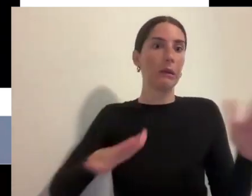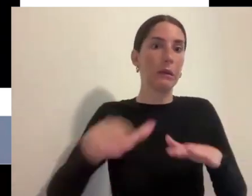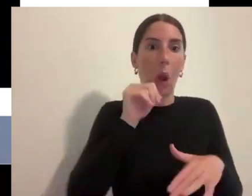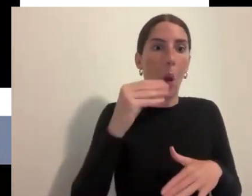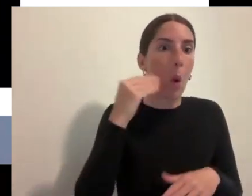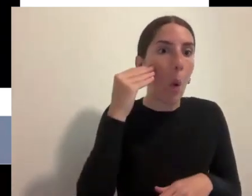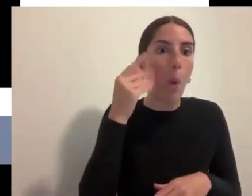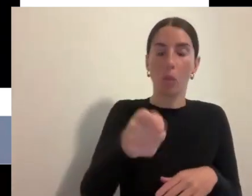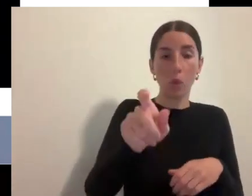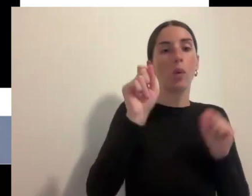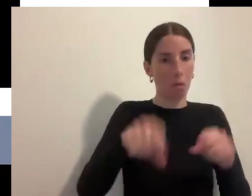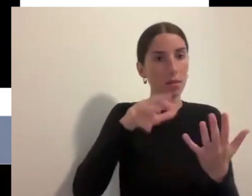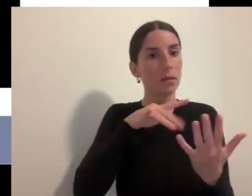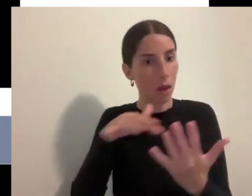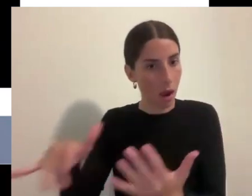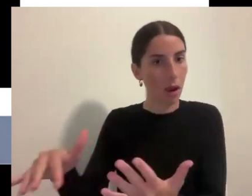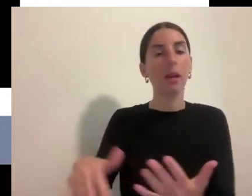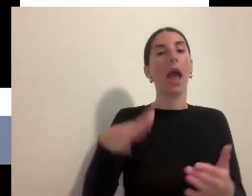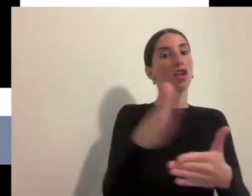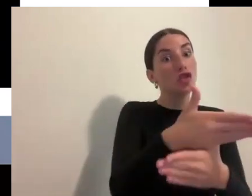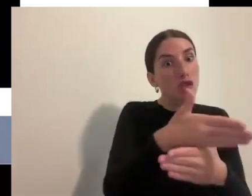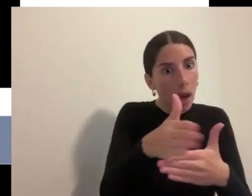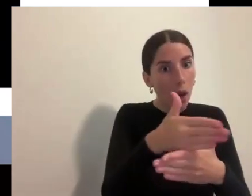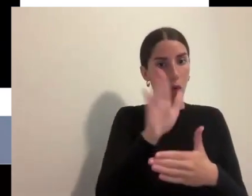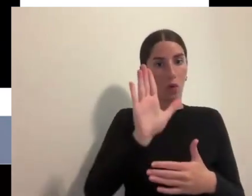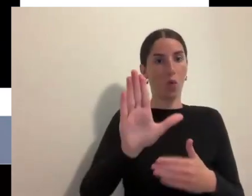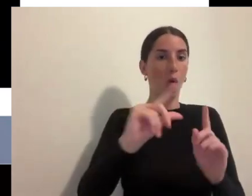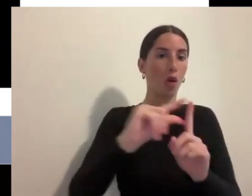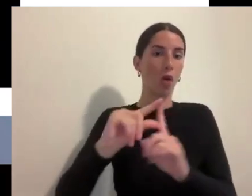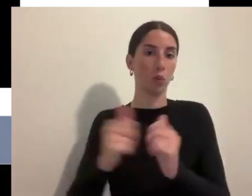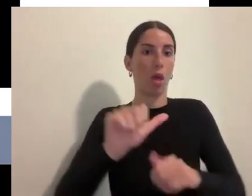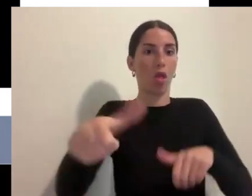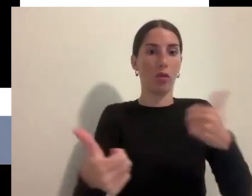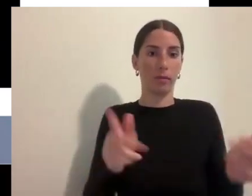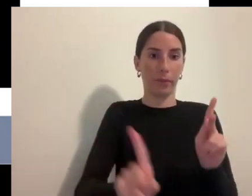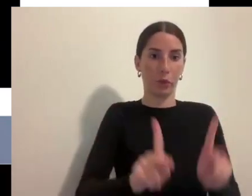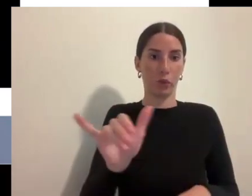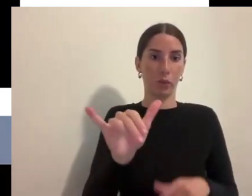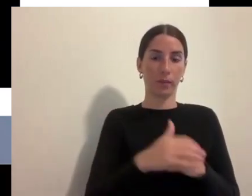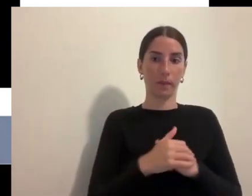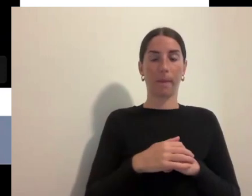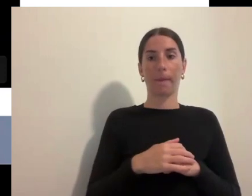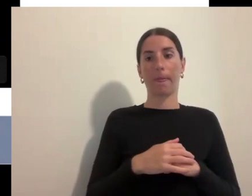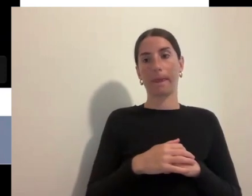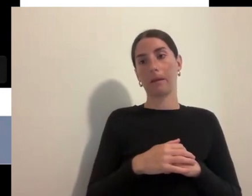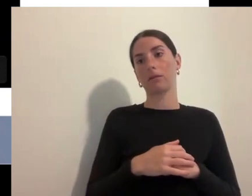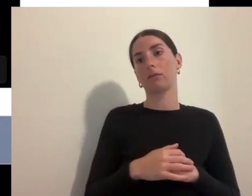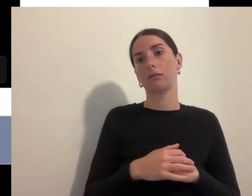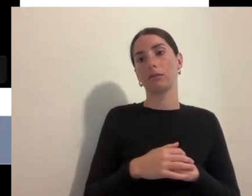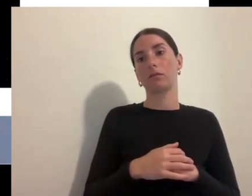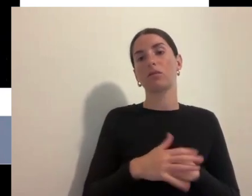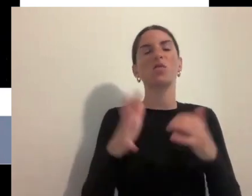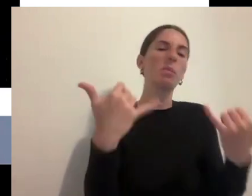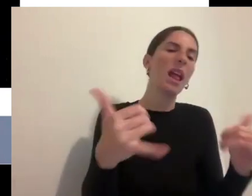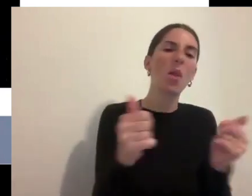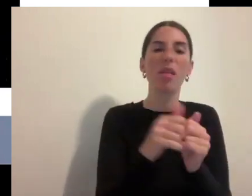your terminology, and you can also share your glossaries with others to, you know, to play